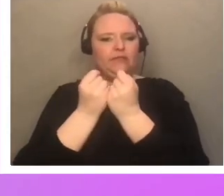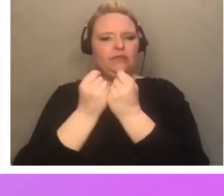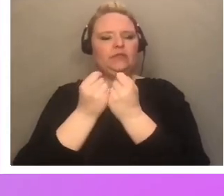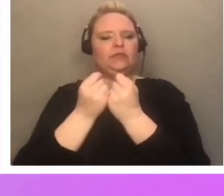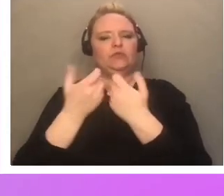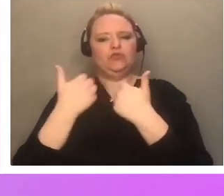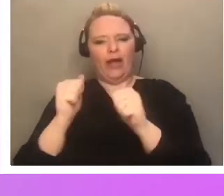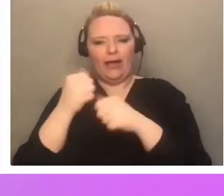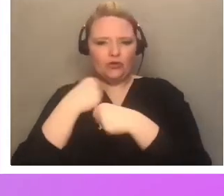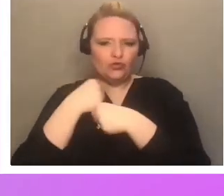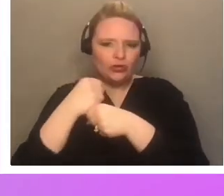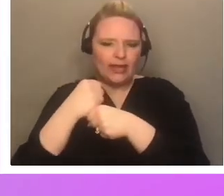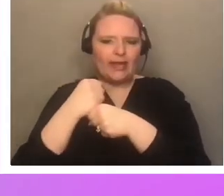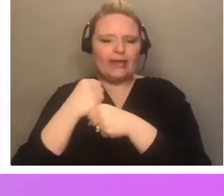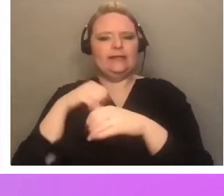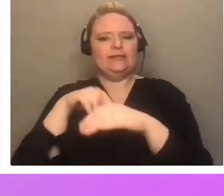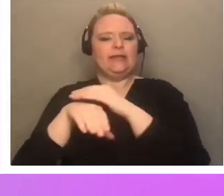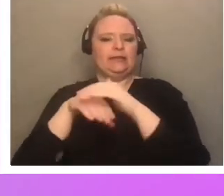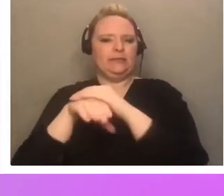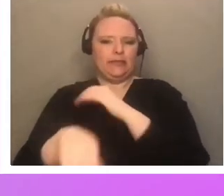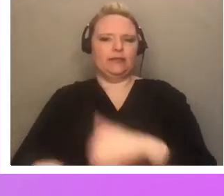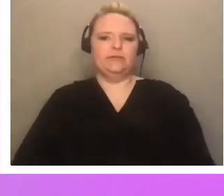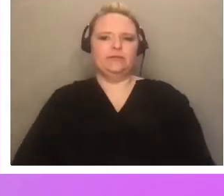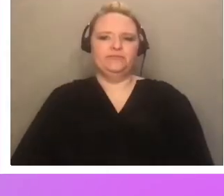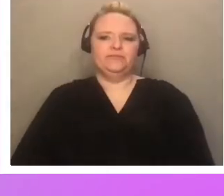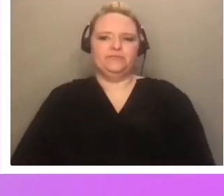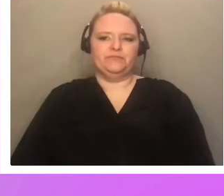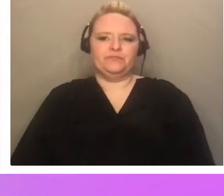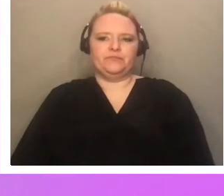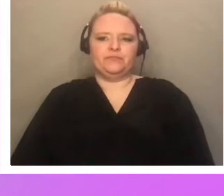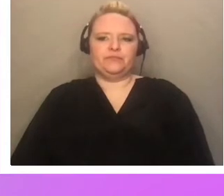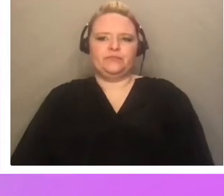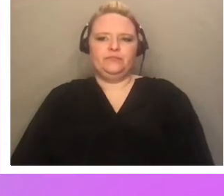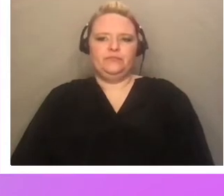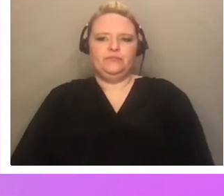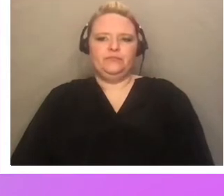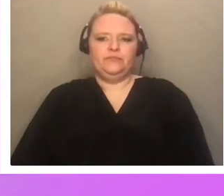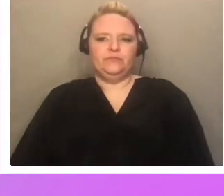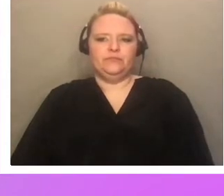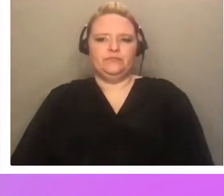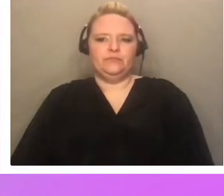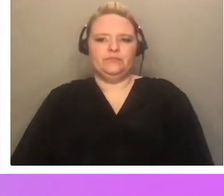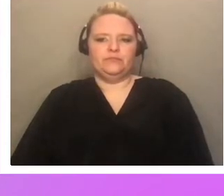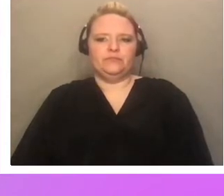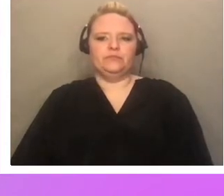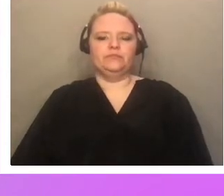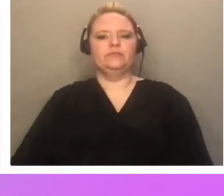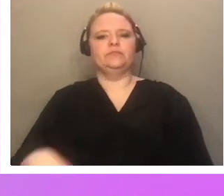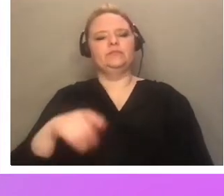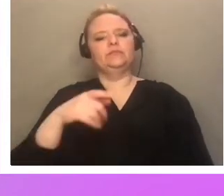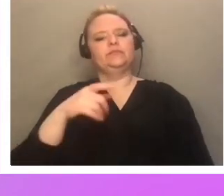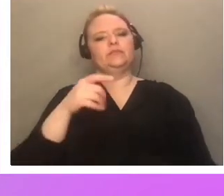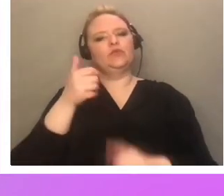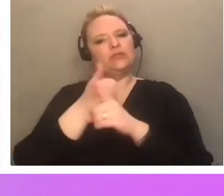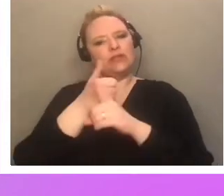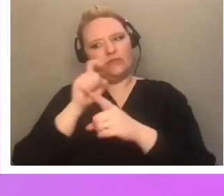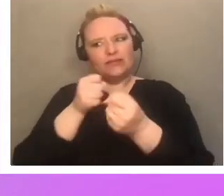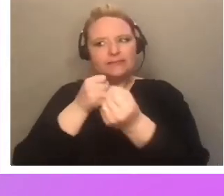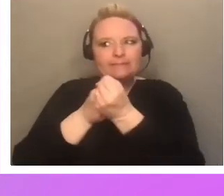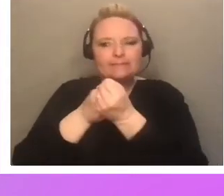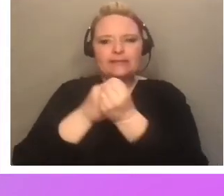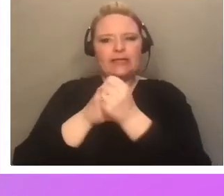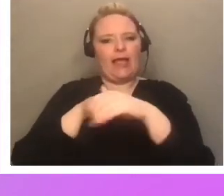produce something accessible. You also want to make sure that you advocate for